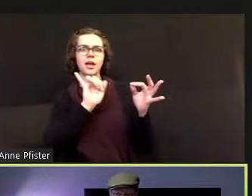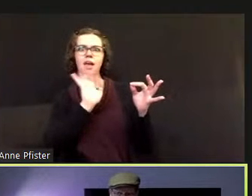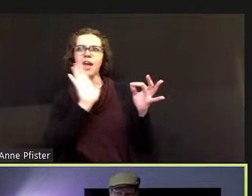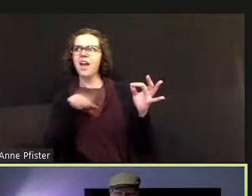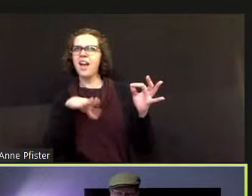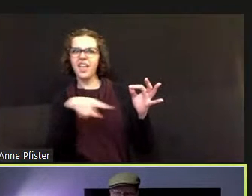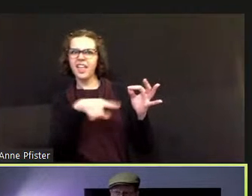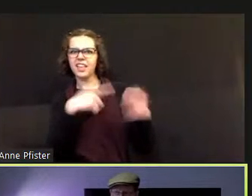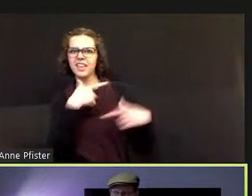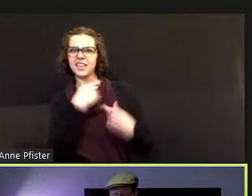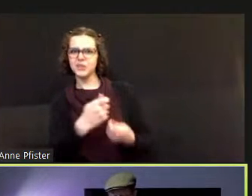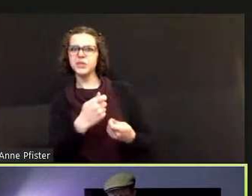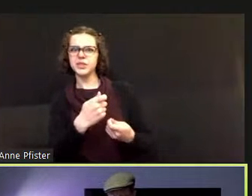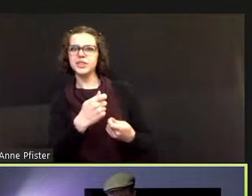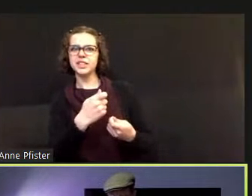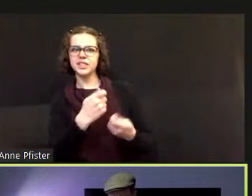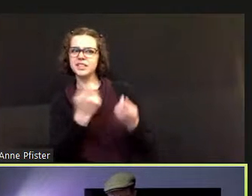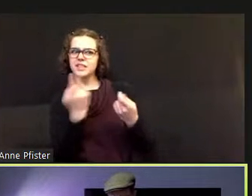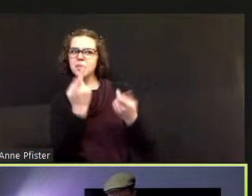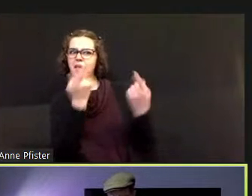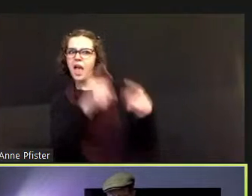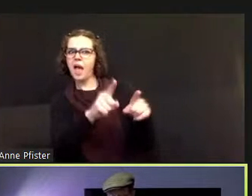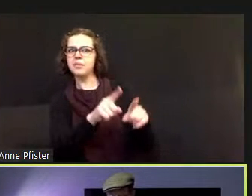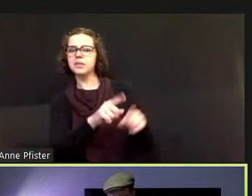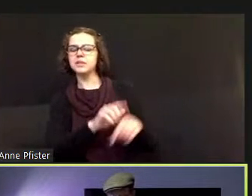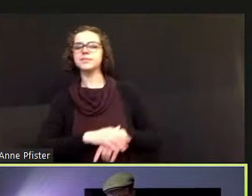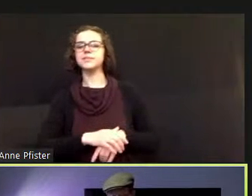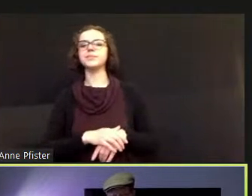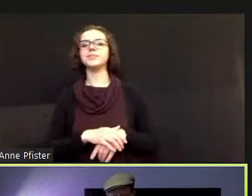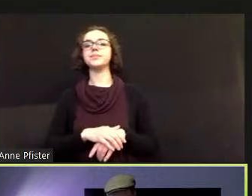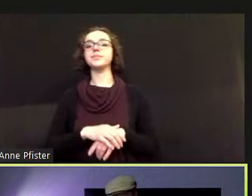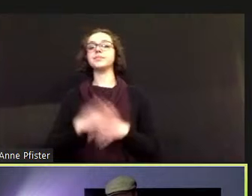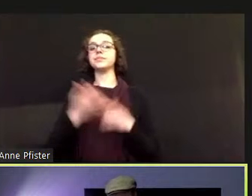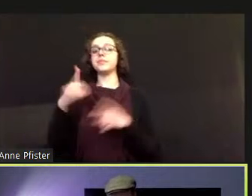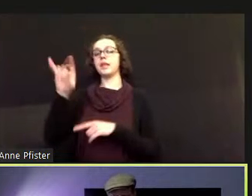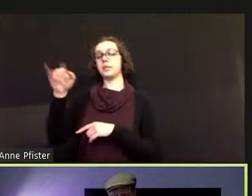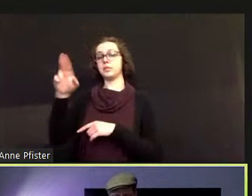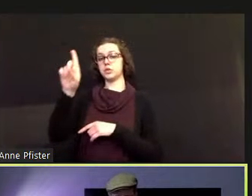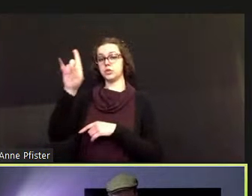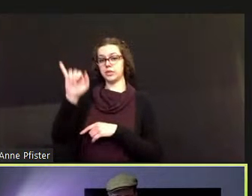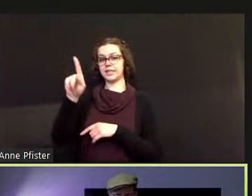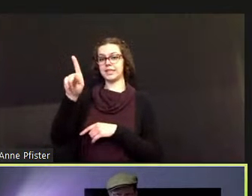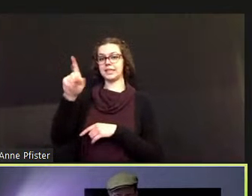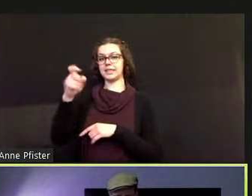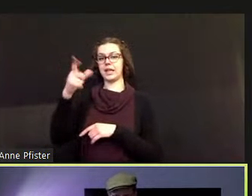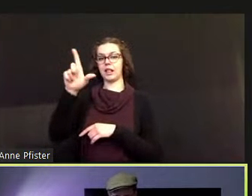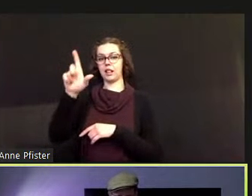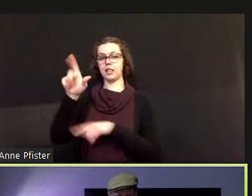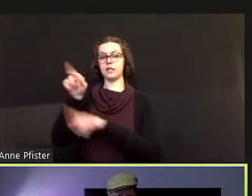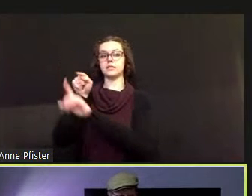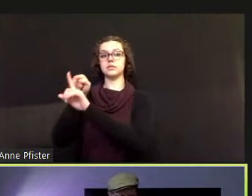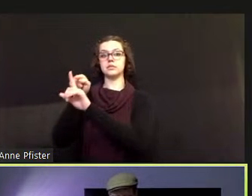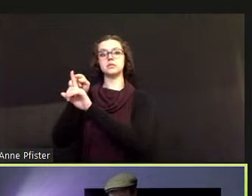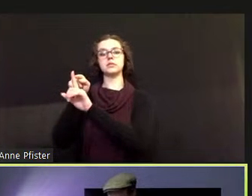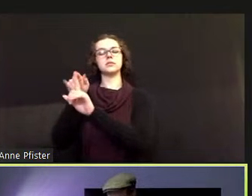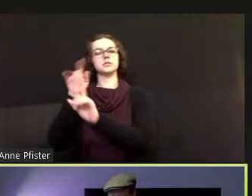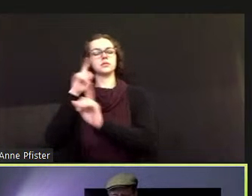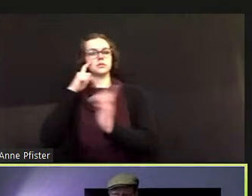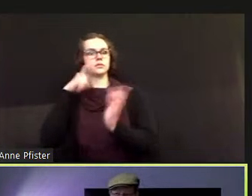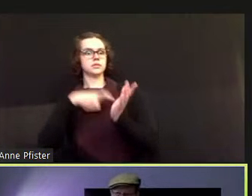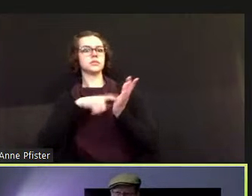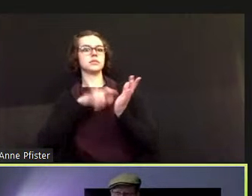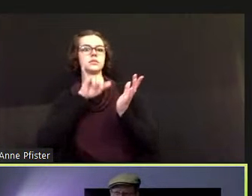interesting going on here. And so she was in tune with this constitutional defense for